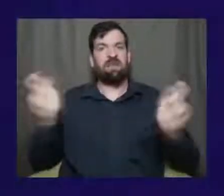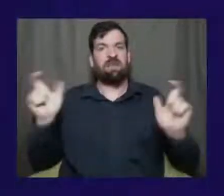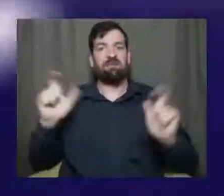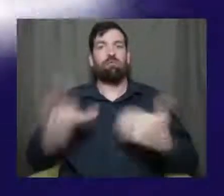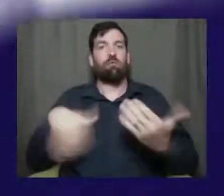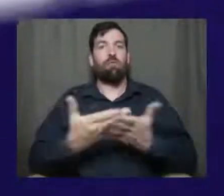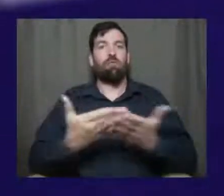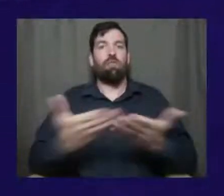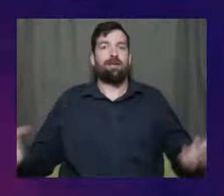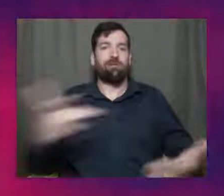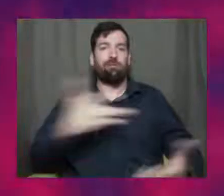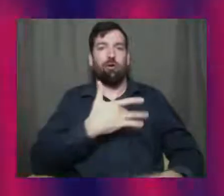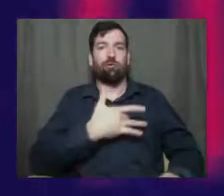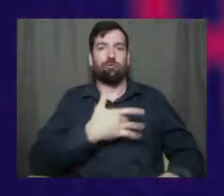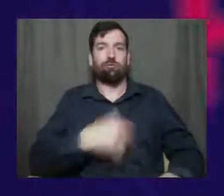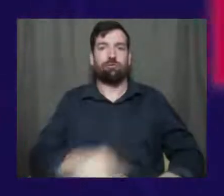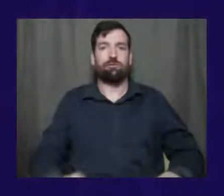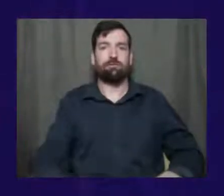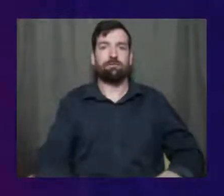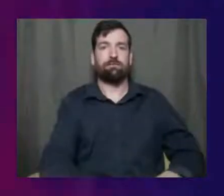Heart.